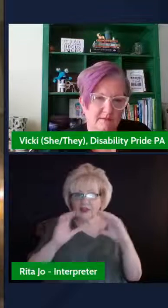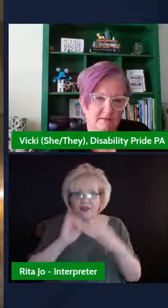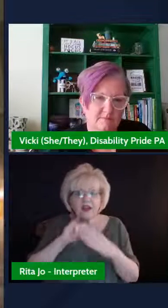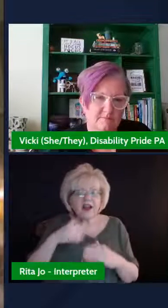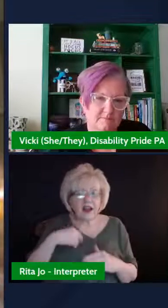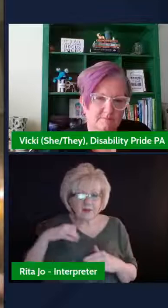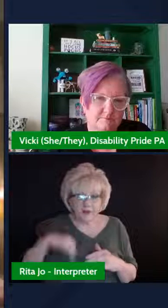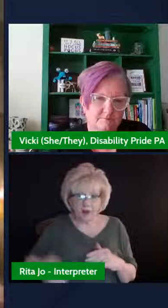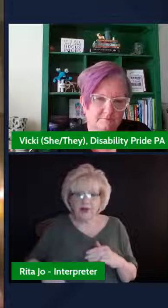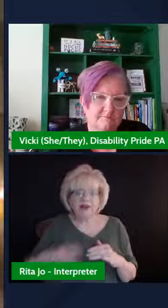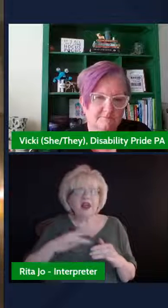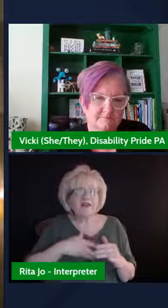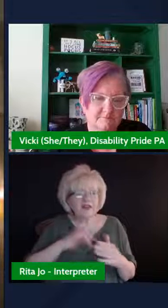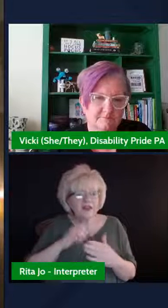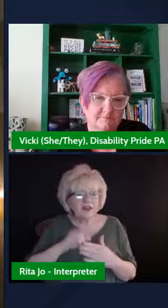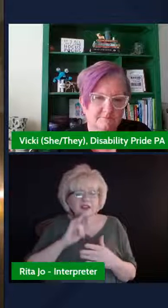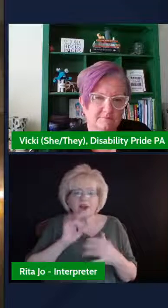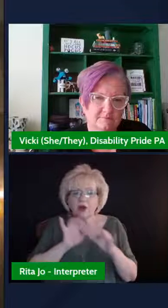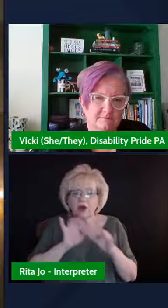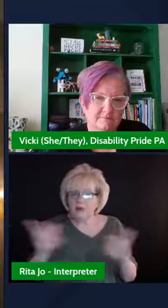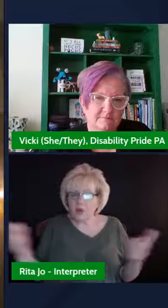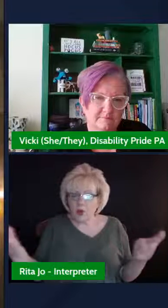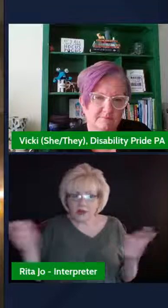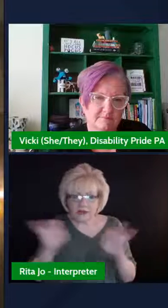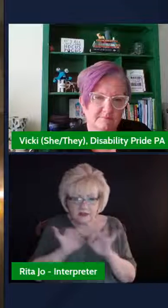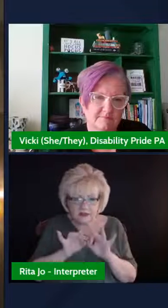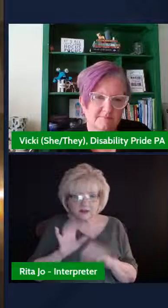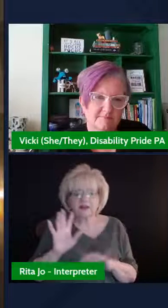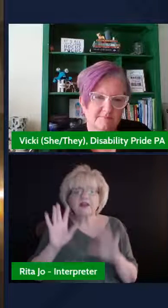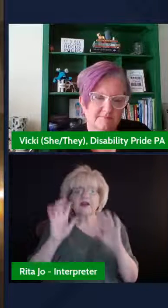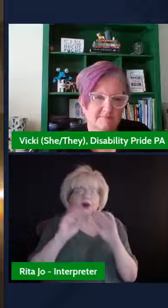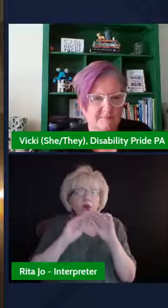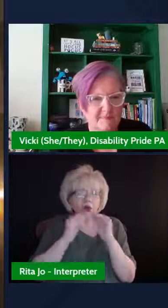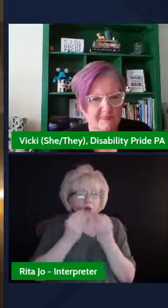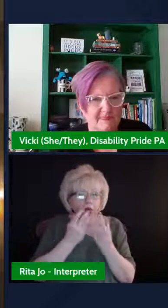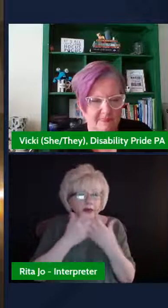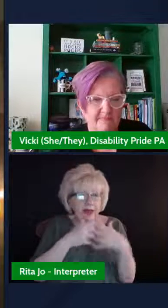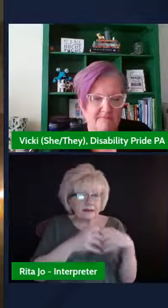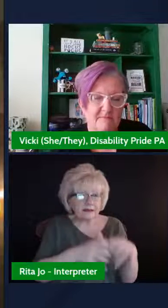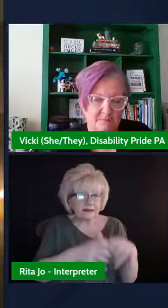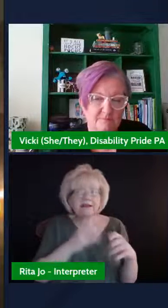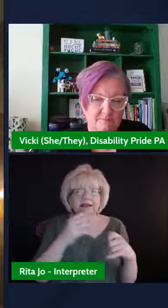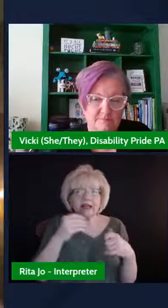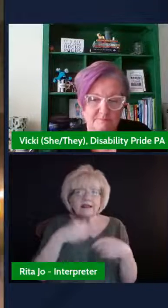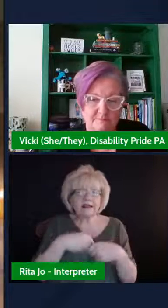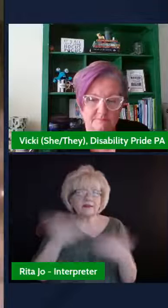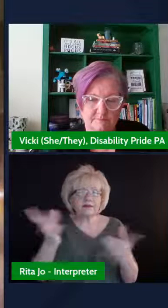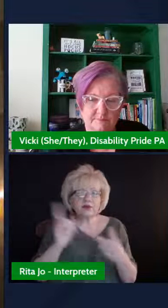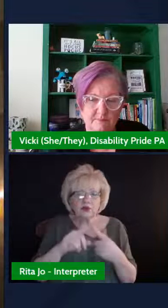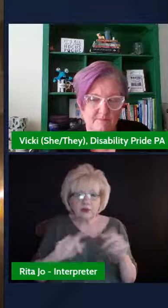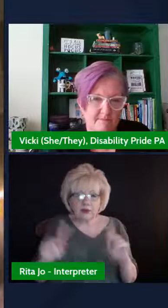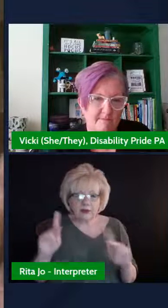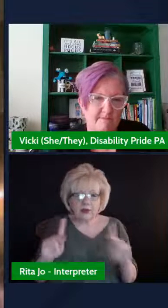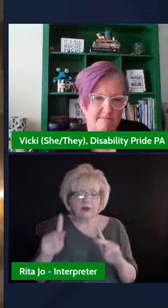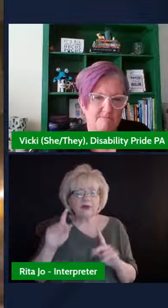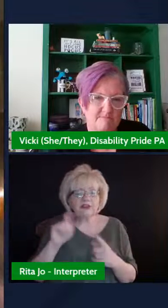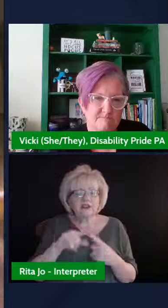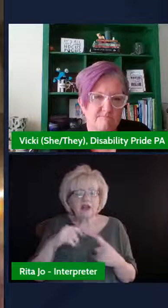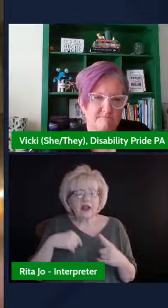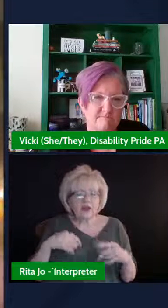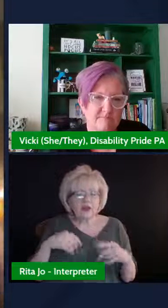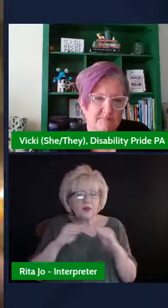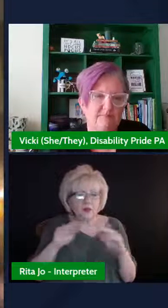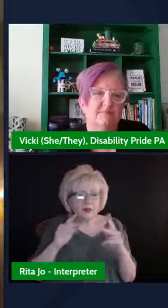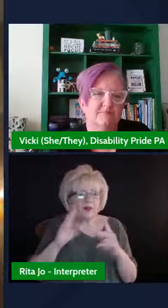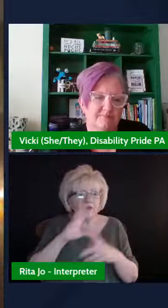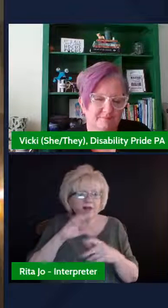that these conversations are important. But in terms of organizing it and kind of rolling it out to people, we Mhm. would need more people to be involved in